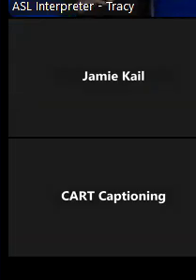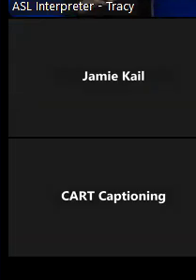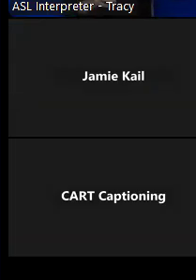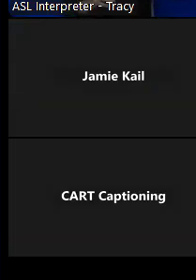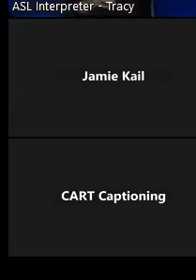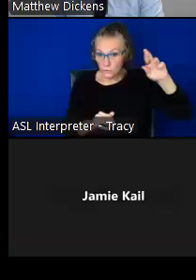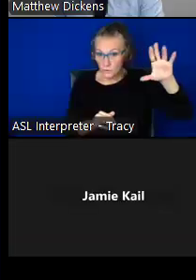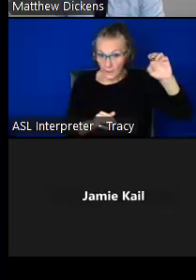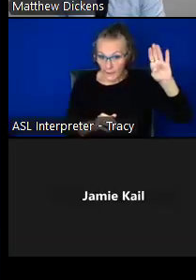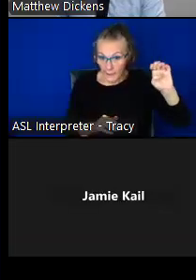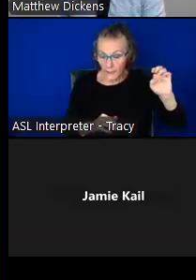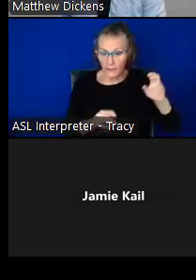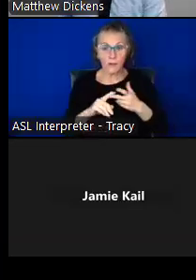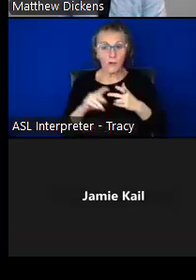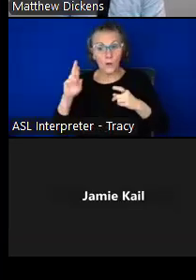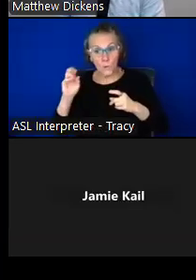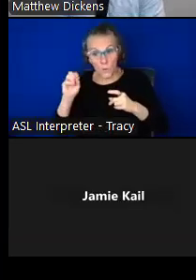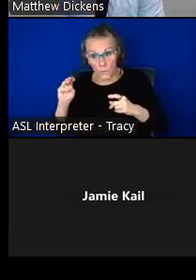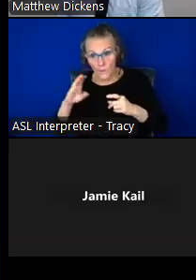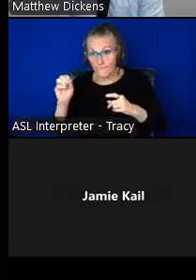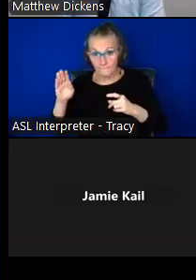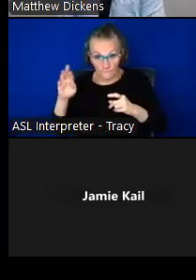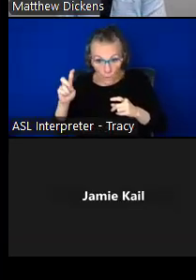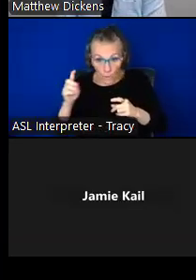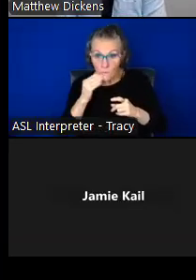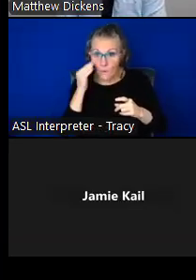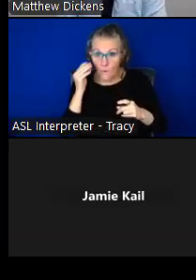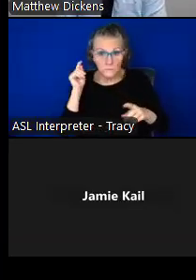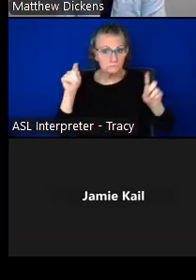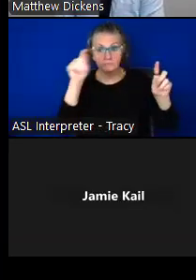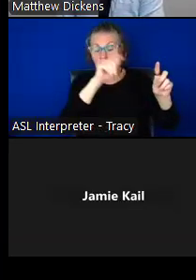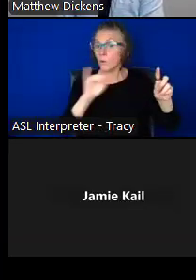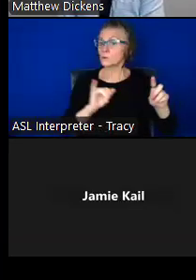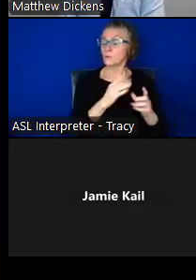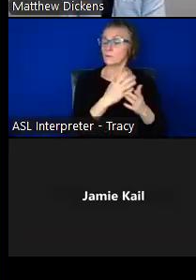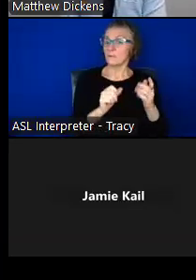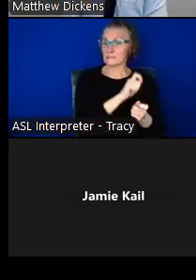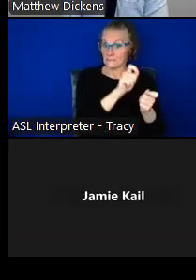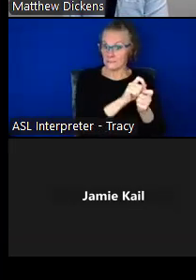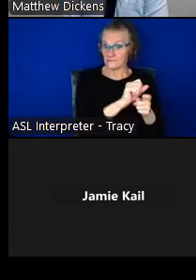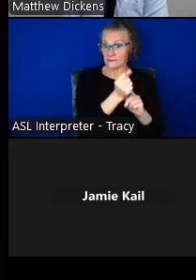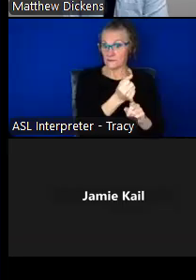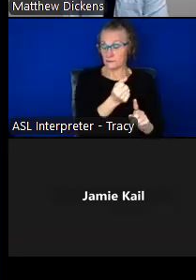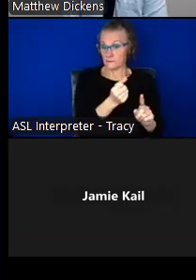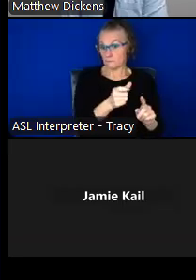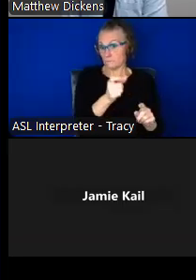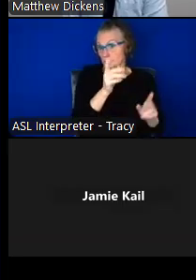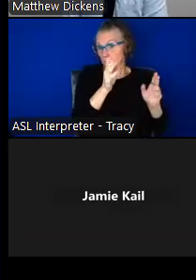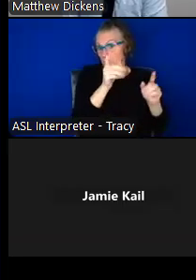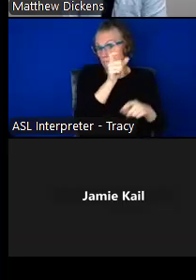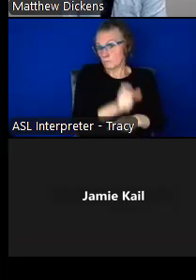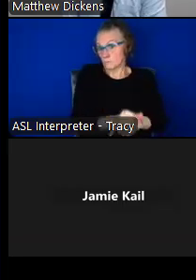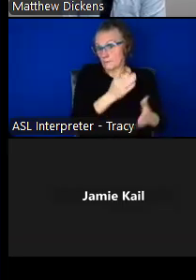homes, room and board homes. There are also specific situations when an individual may reside in